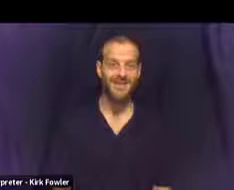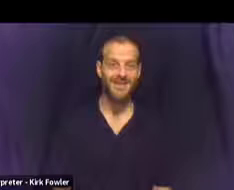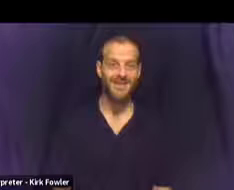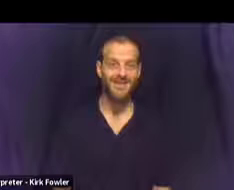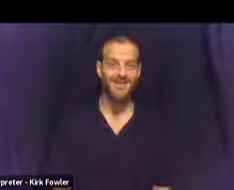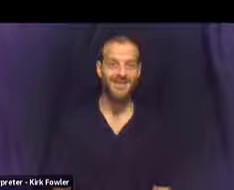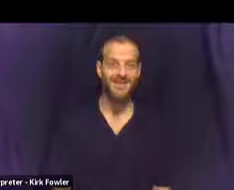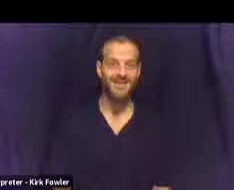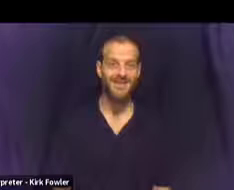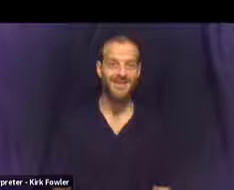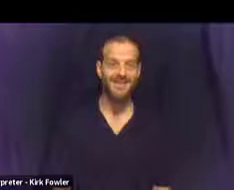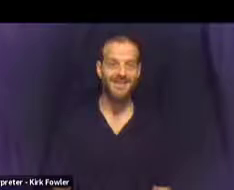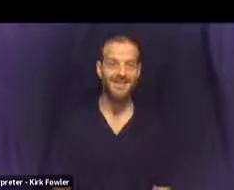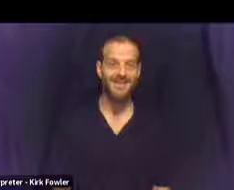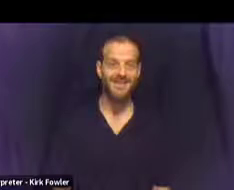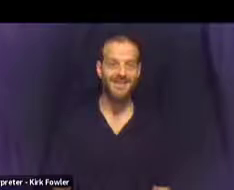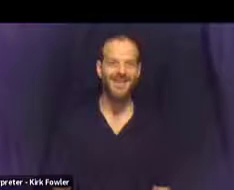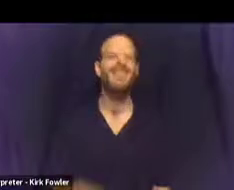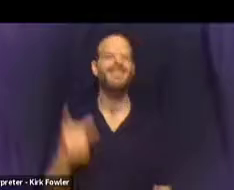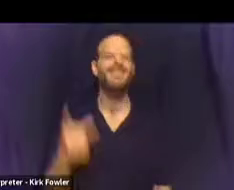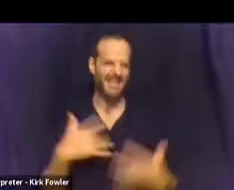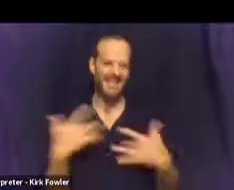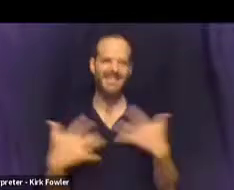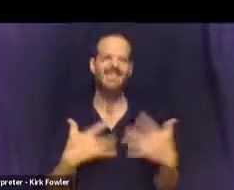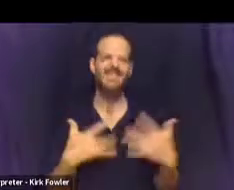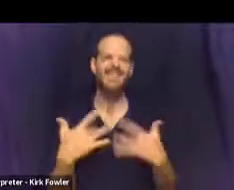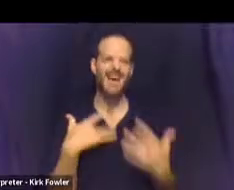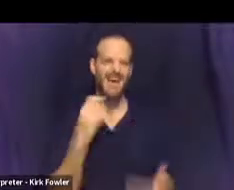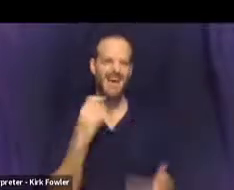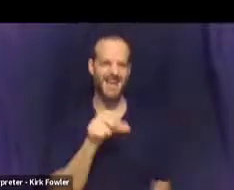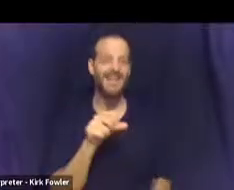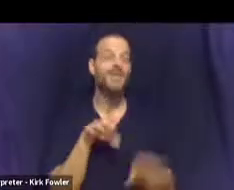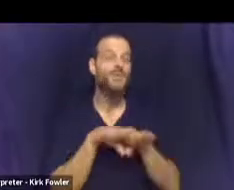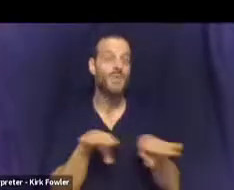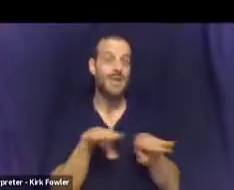I know you're excited. Swimming pool.